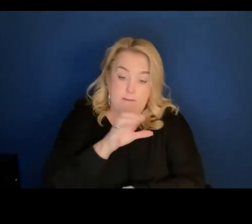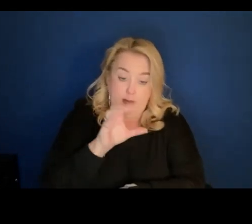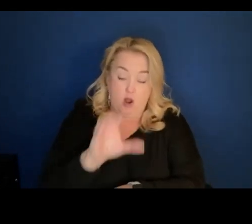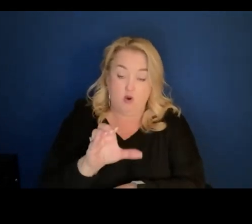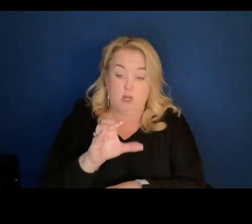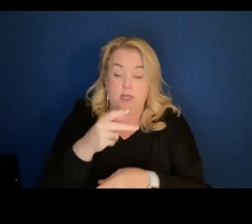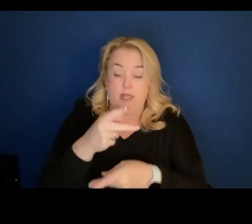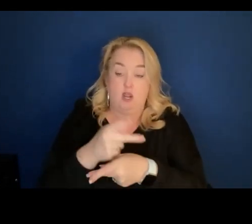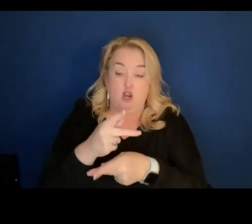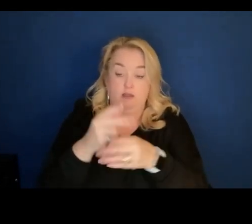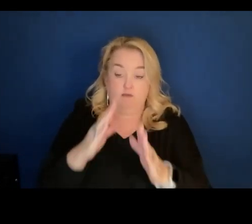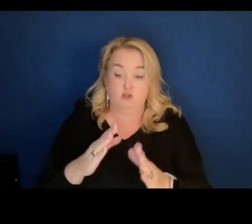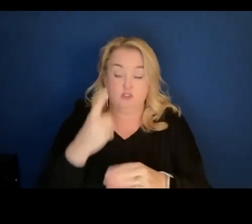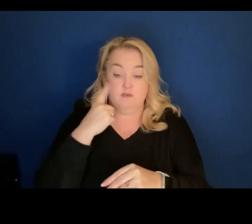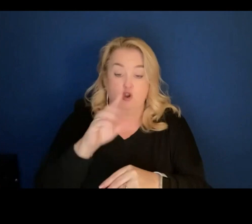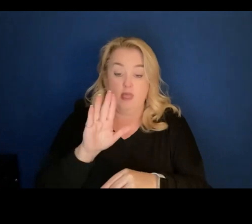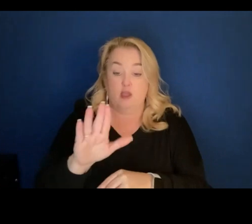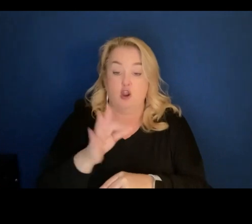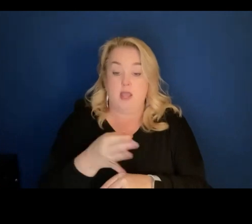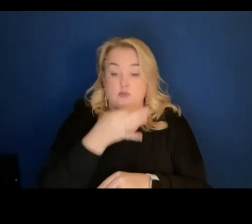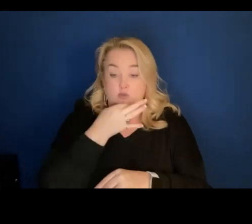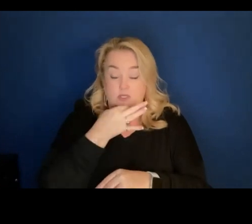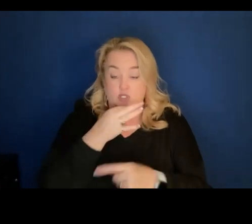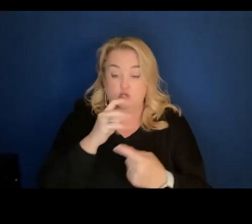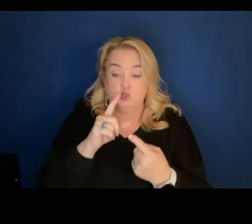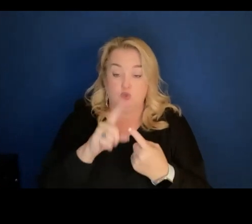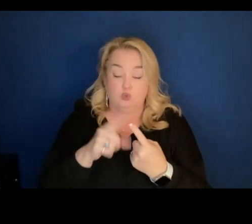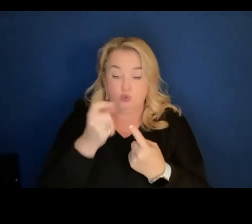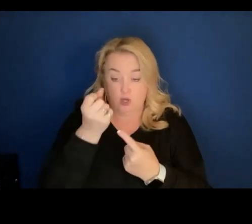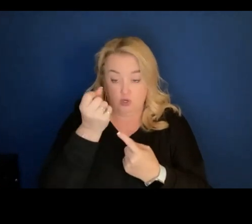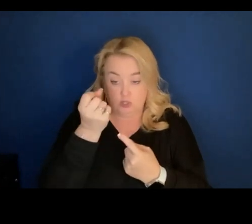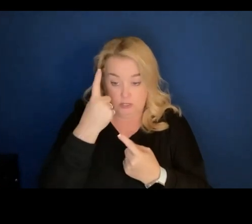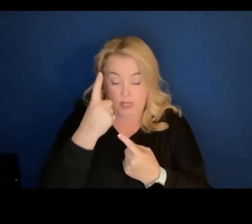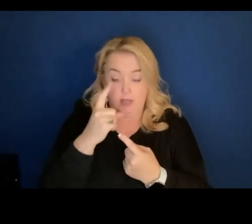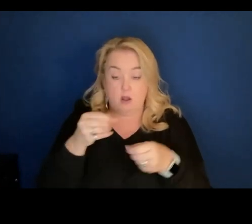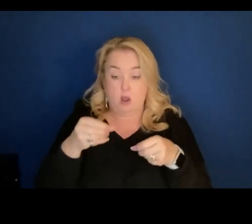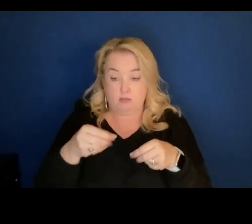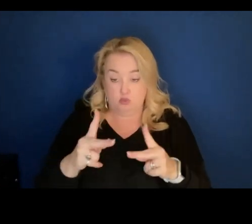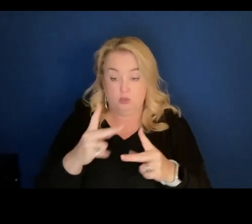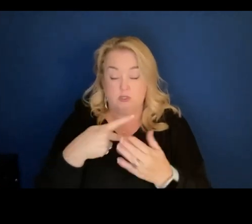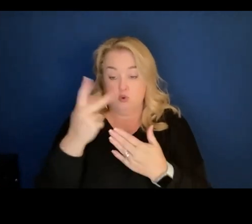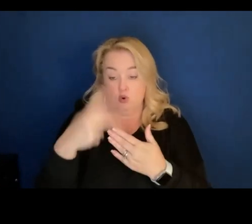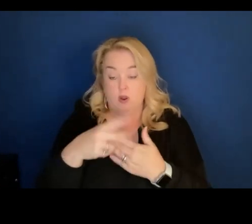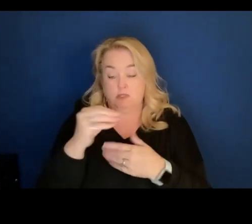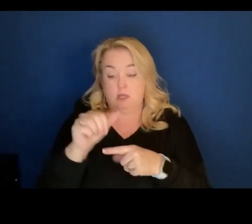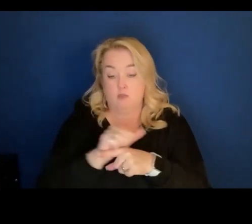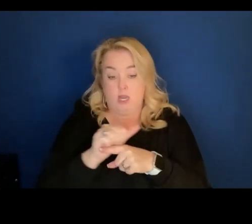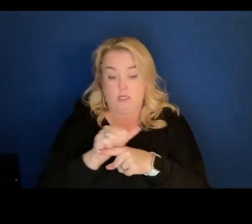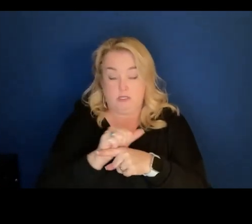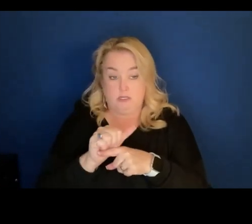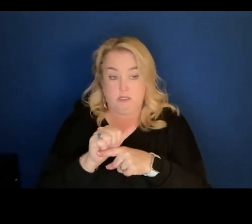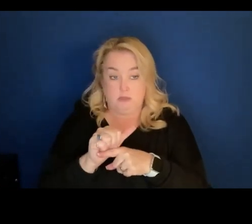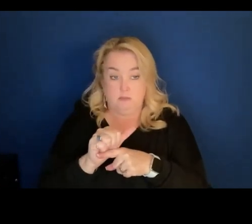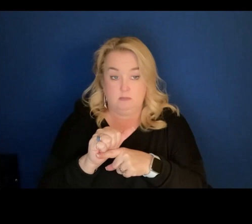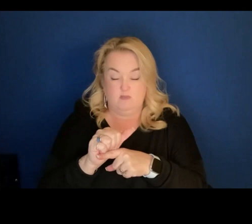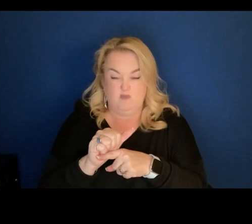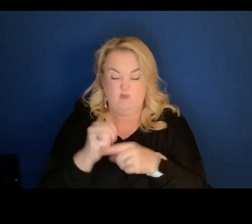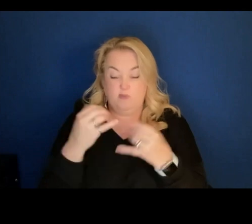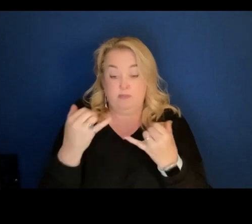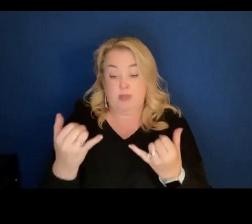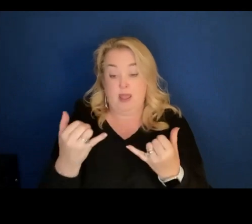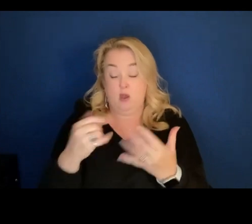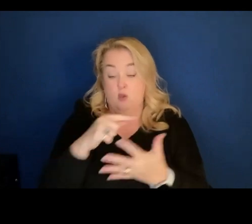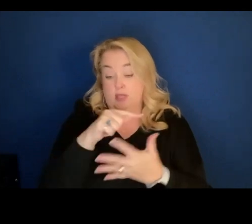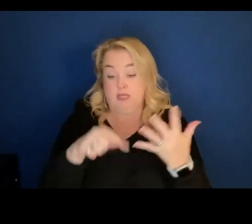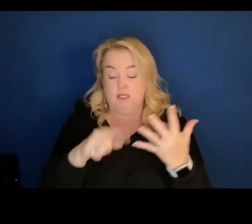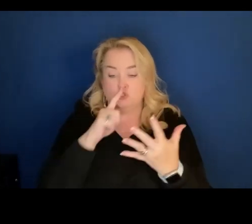expert partners they are to inform the realities and opportunities of programs and practices. Now, these are just